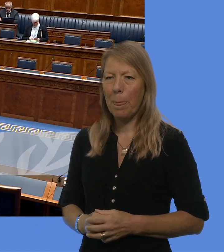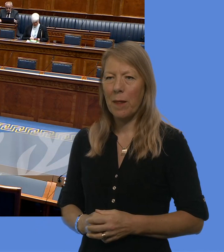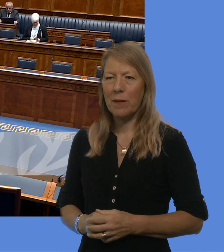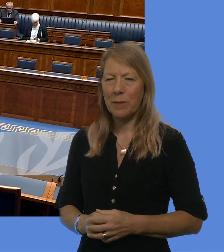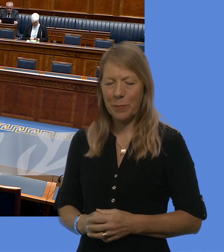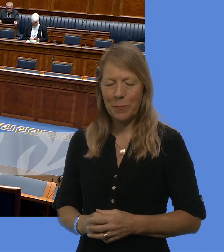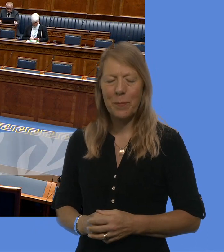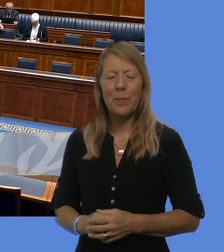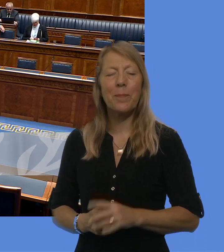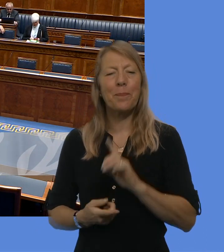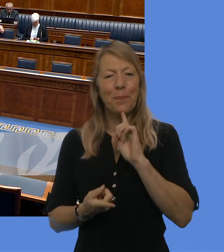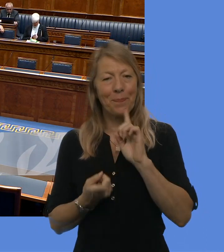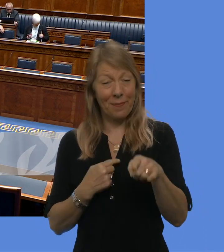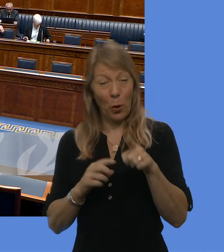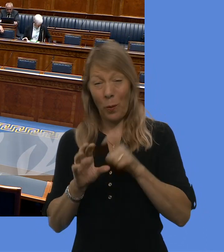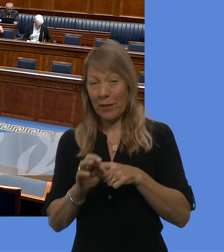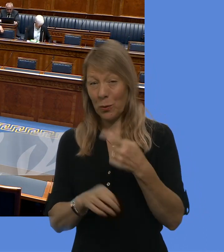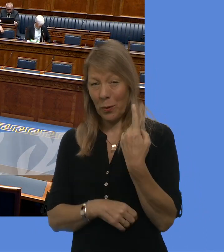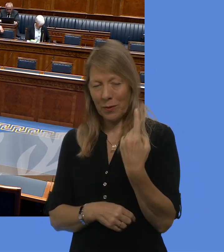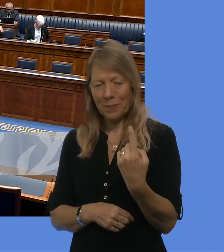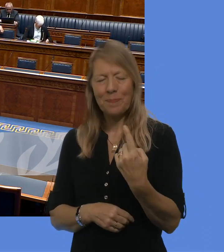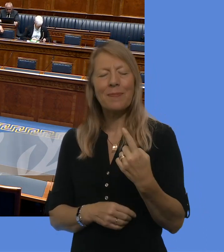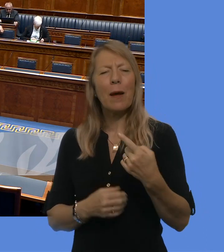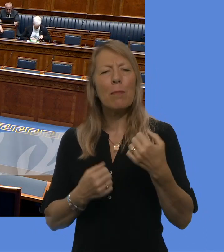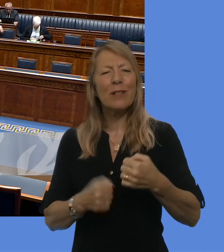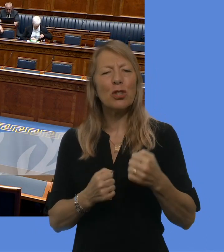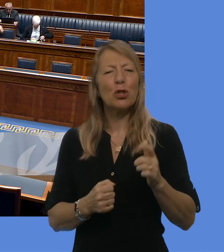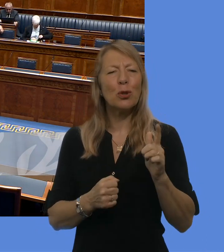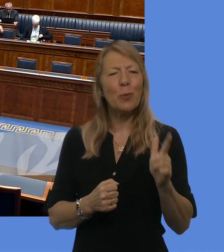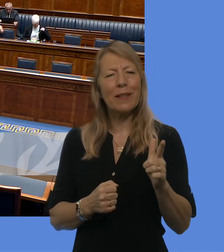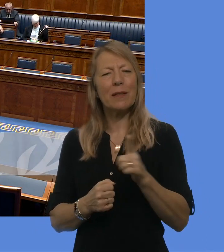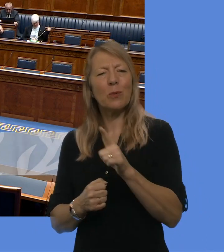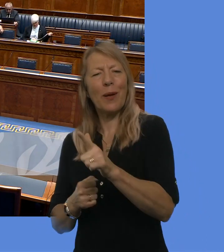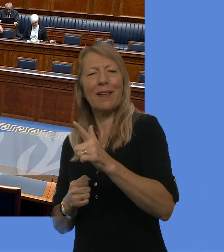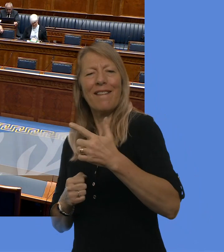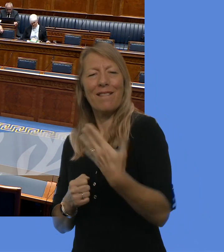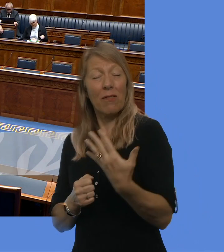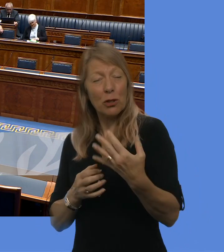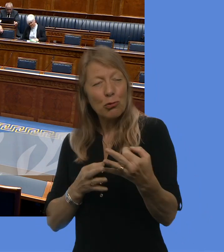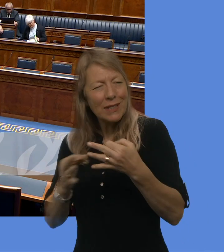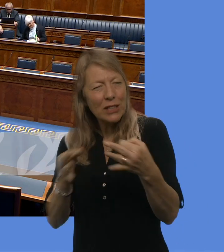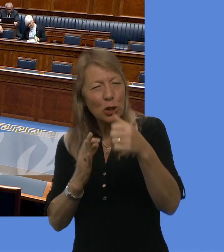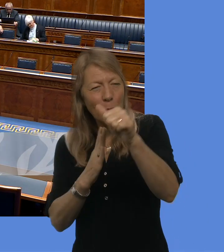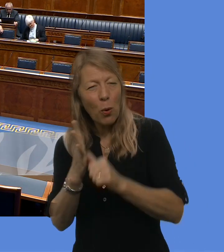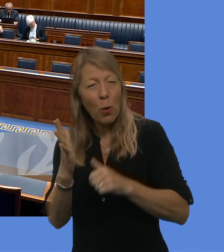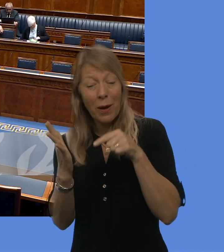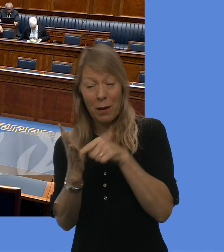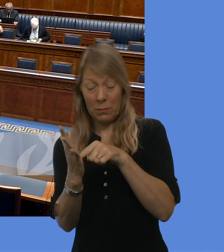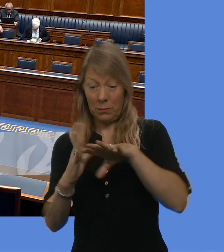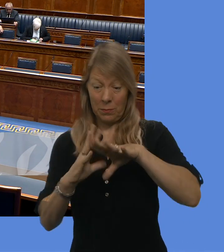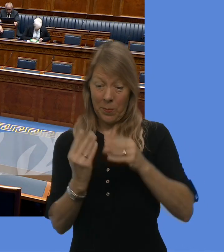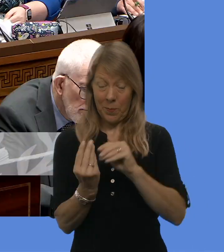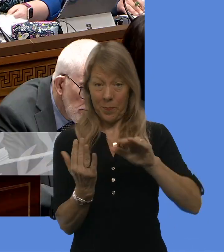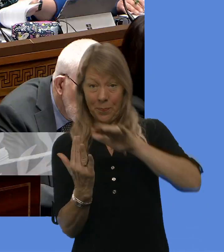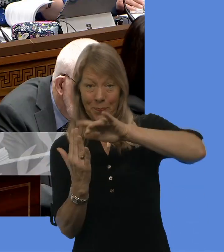The Prisons 25 by 25 Strategic Improvement Programme captures the Prison Service's ambition for continued development and